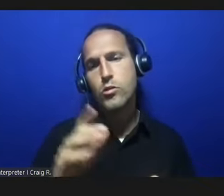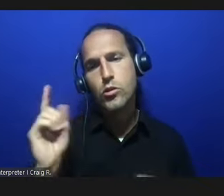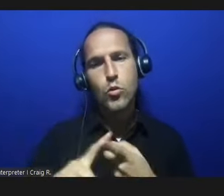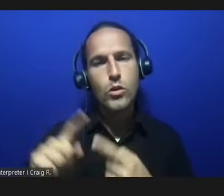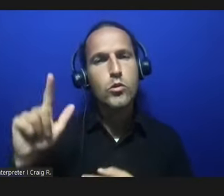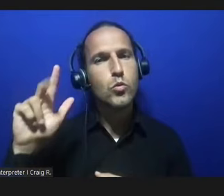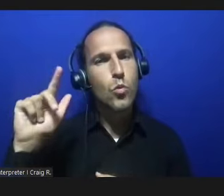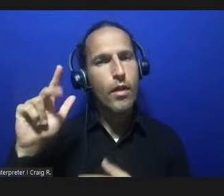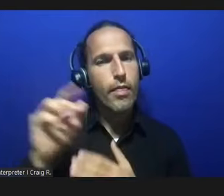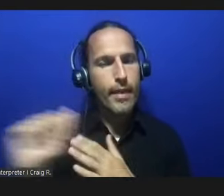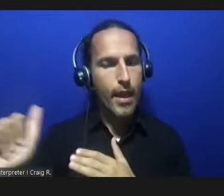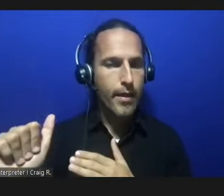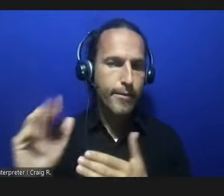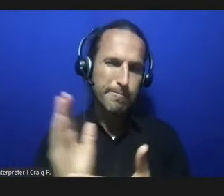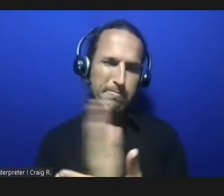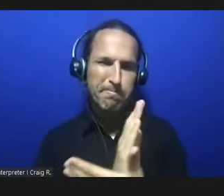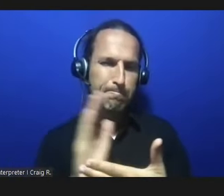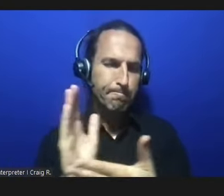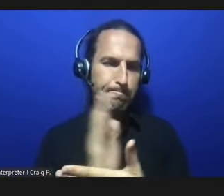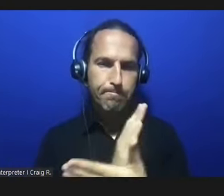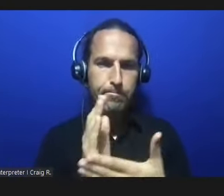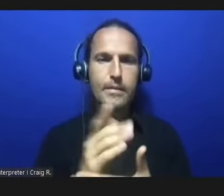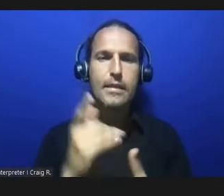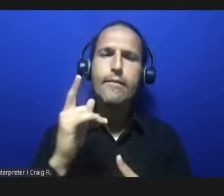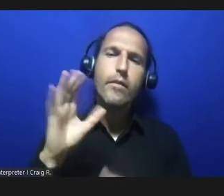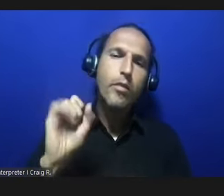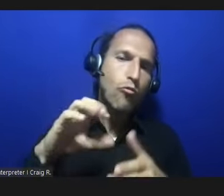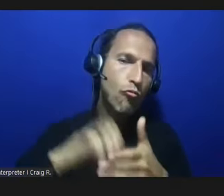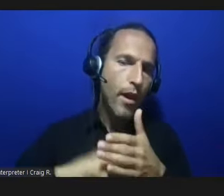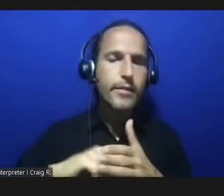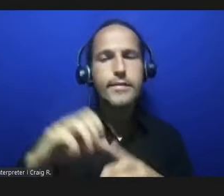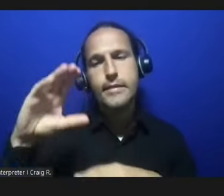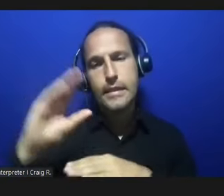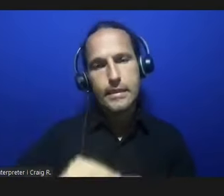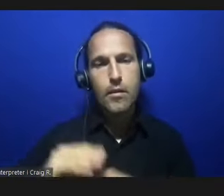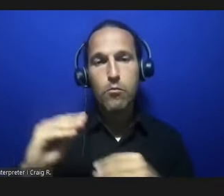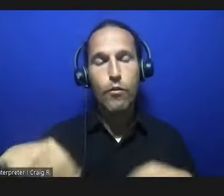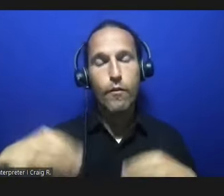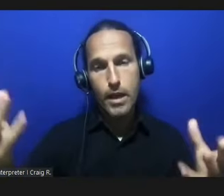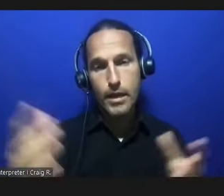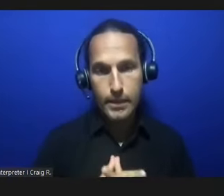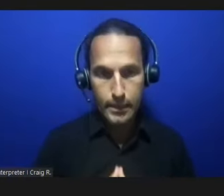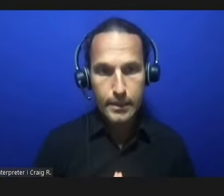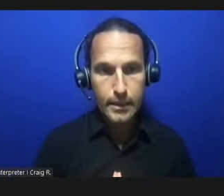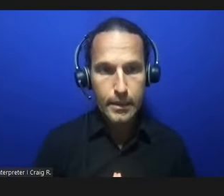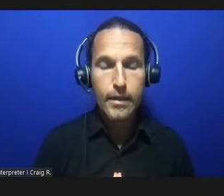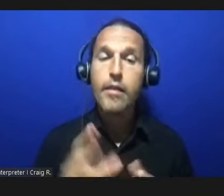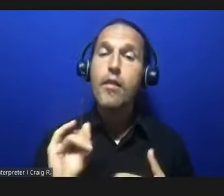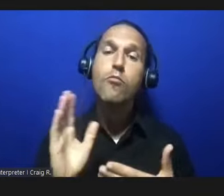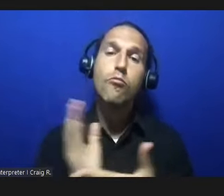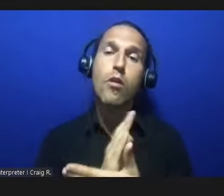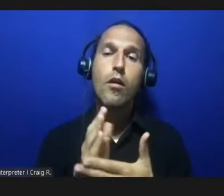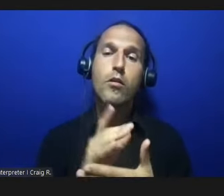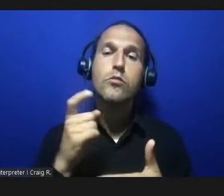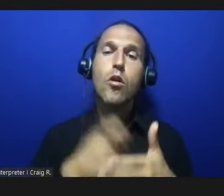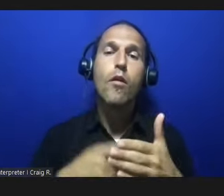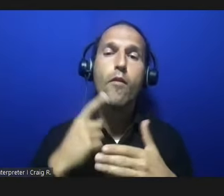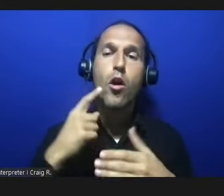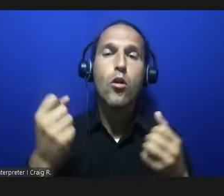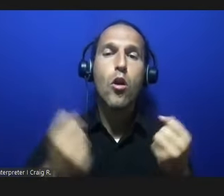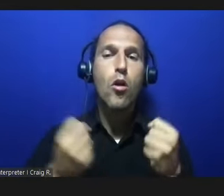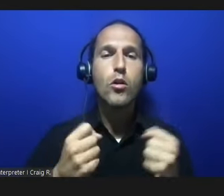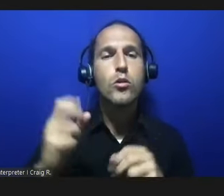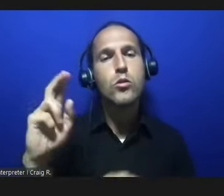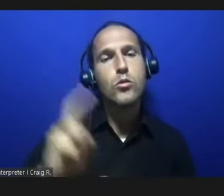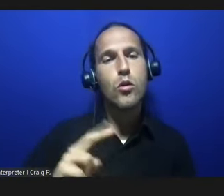to $23 on the higher end if many credits, exemptions, and/or discounts are provided. The range of potential toll rates for automobiles using